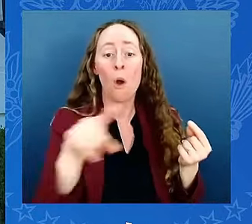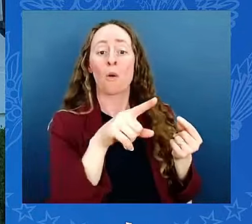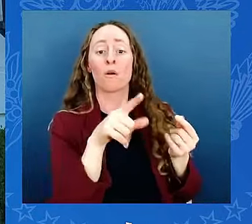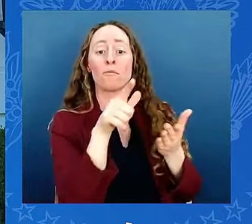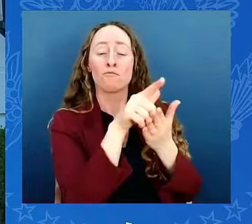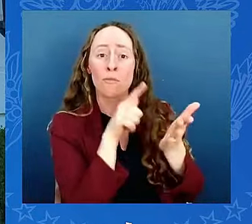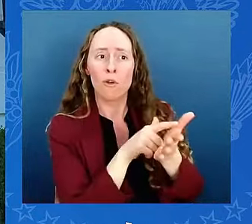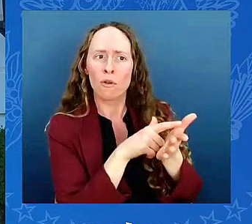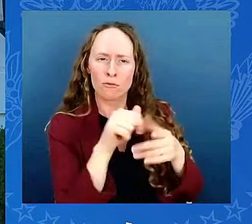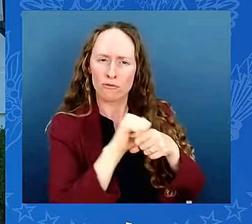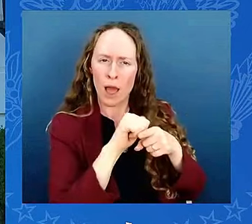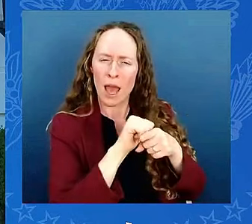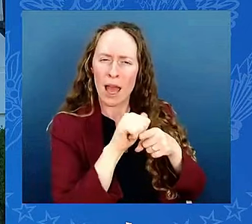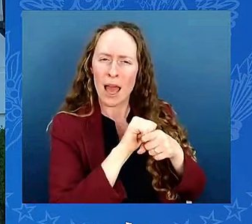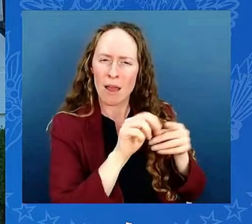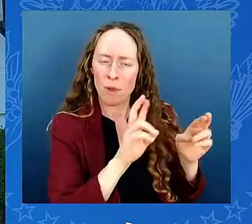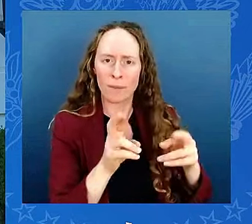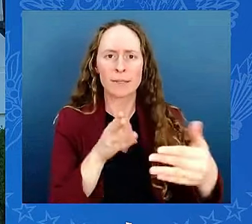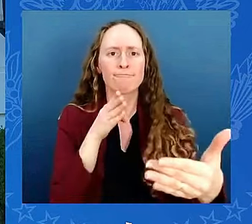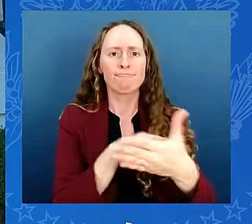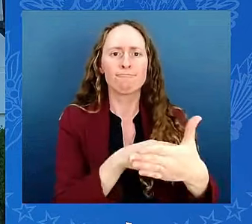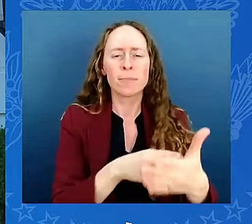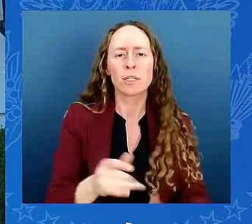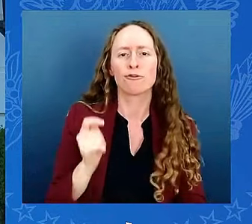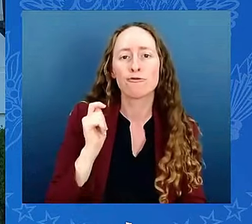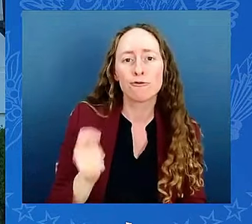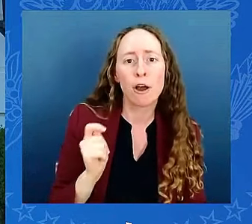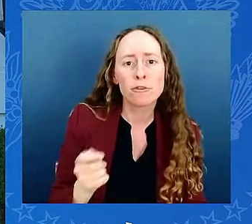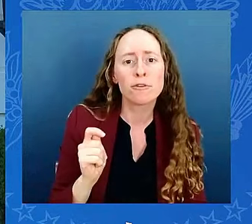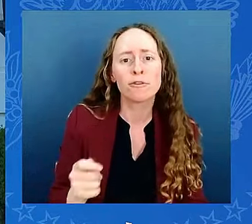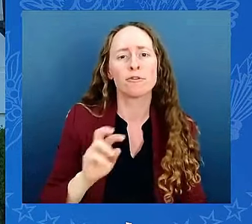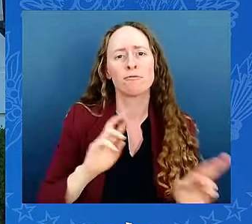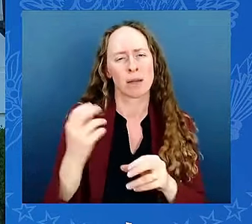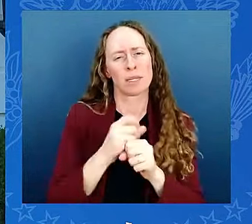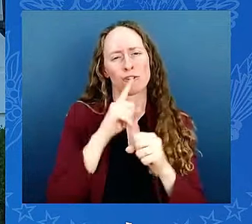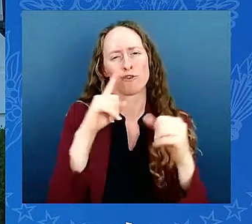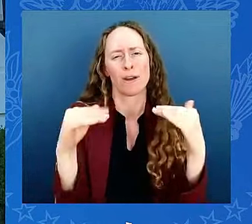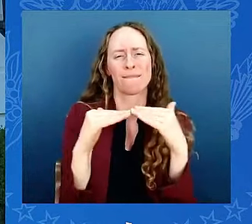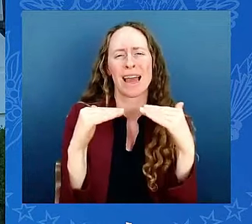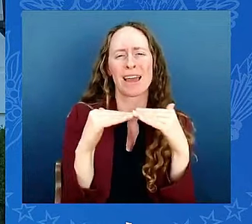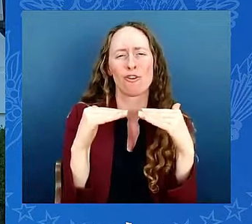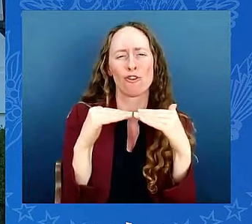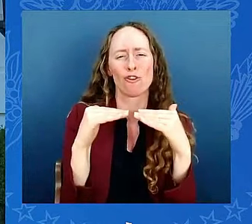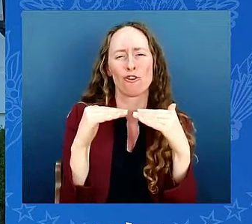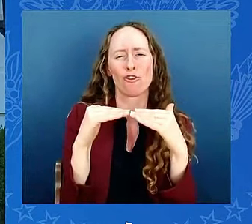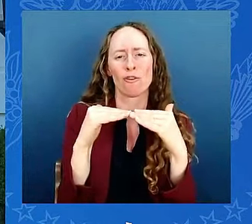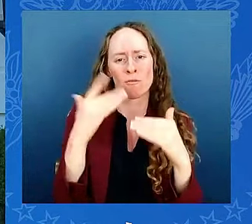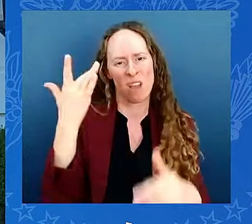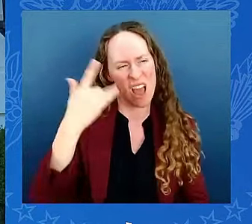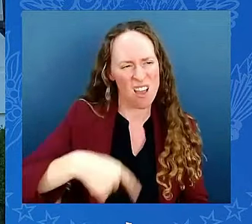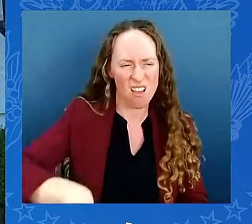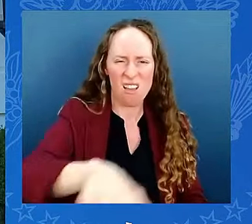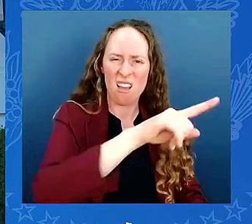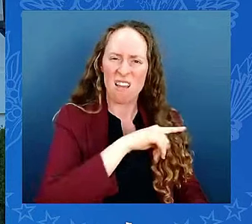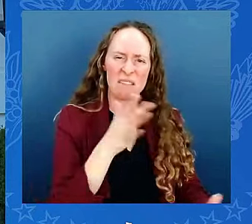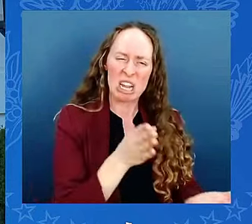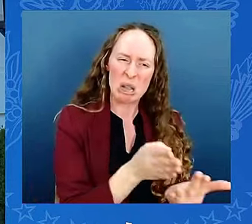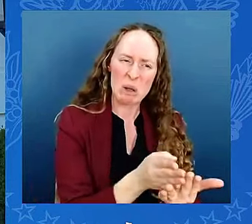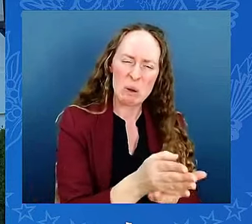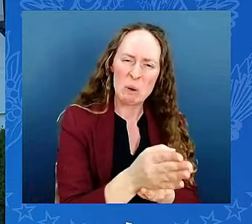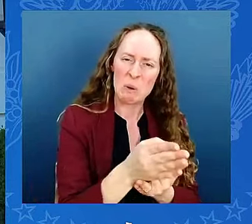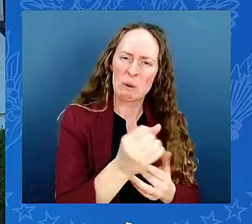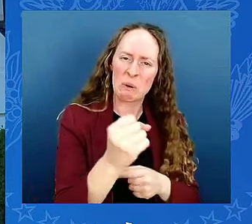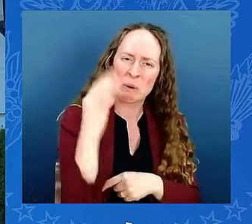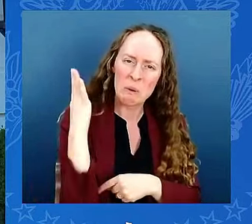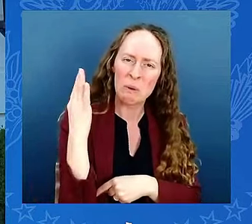entire system, more fair and responsible to the needs of survivors. And over the last 30 years, every time we've reauthorized